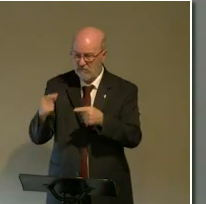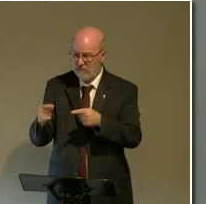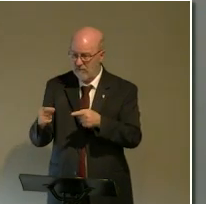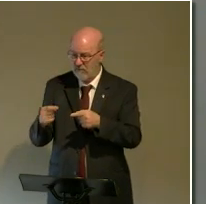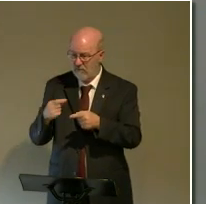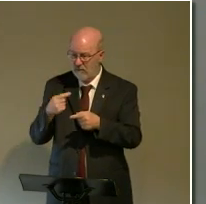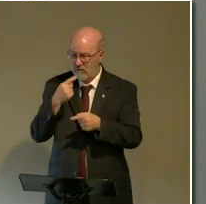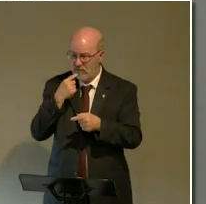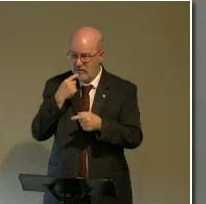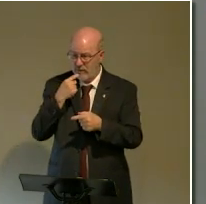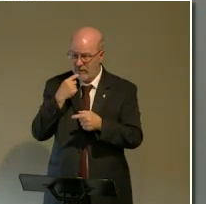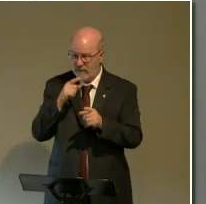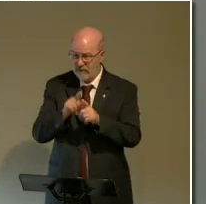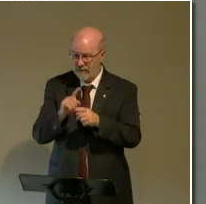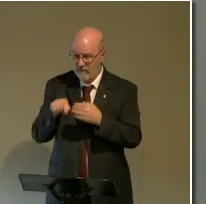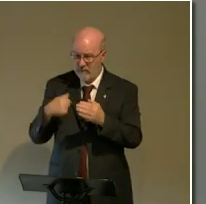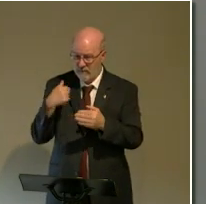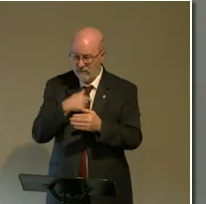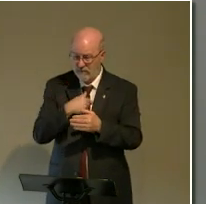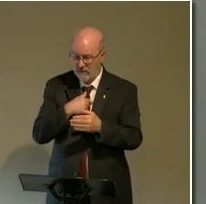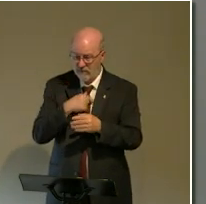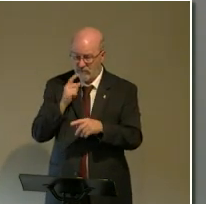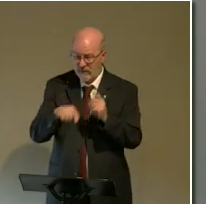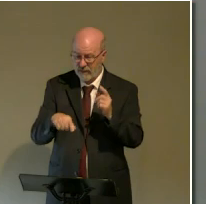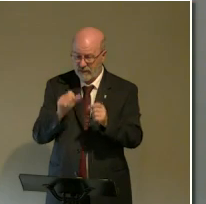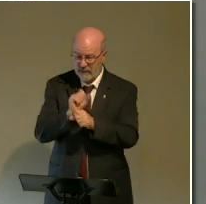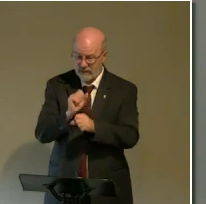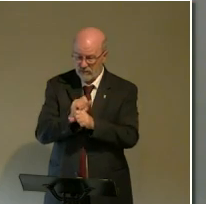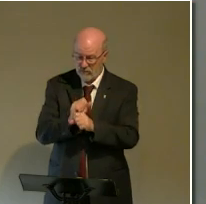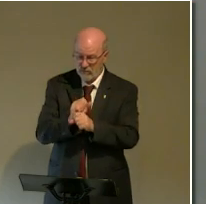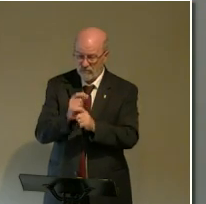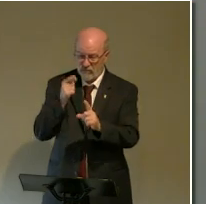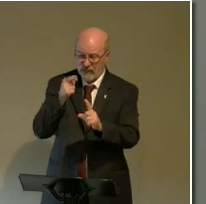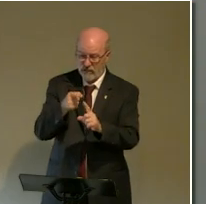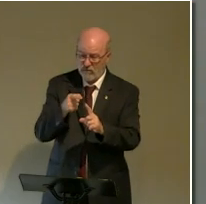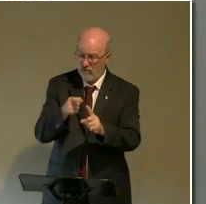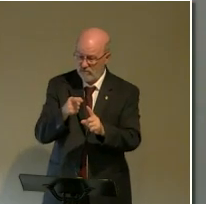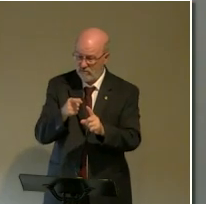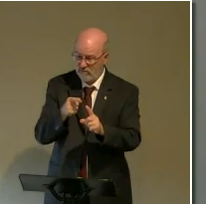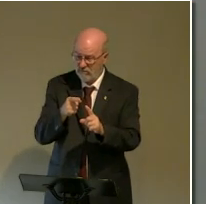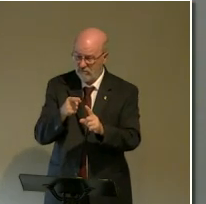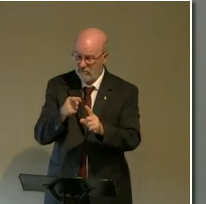we say the same about us? And if we can't, let's work towards that. Okay?